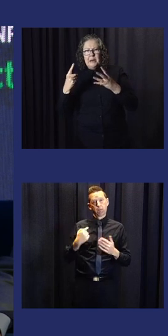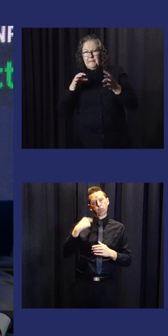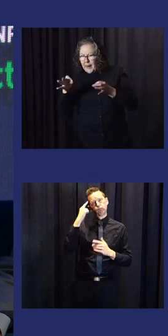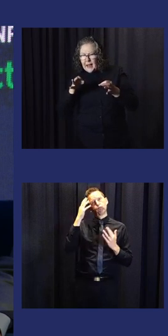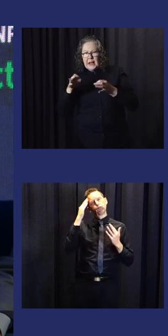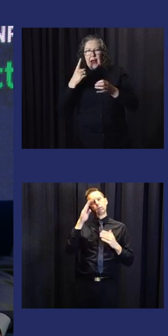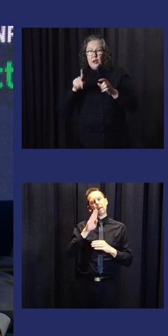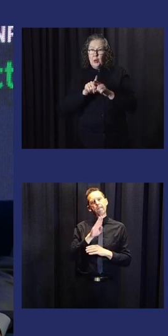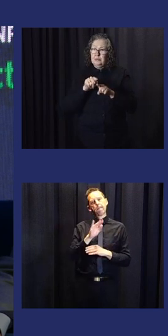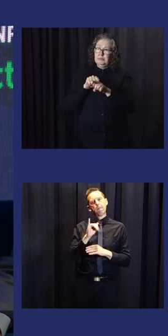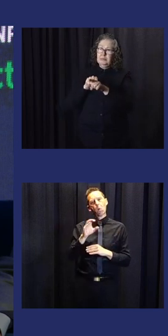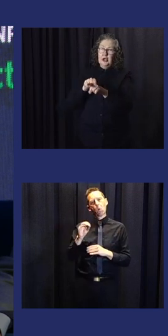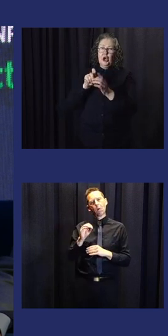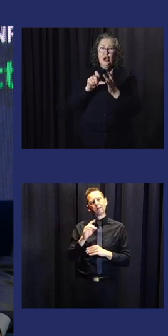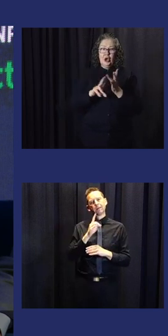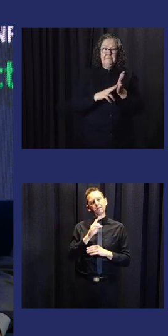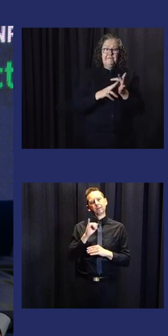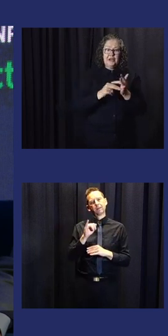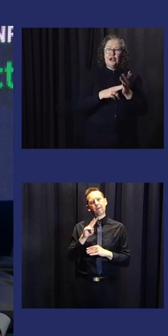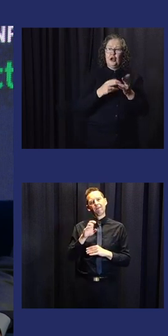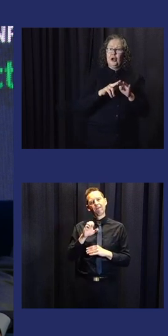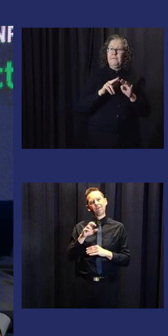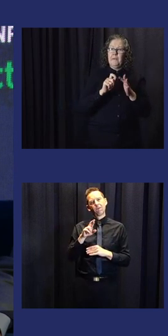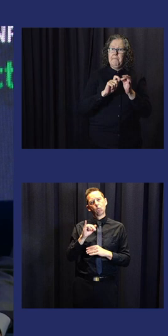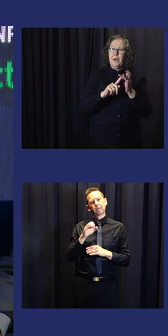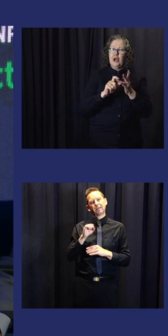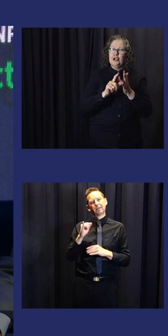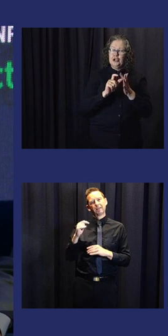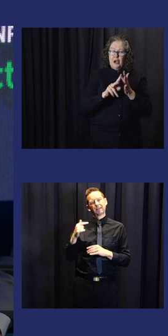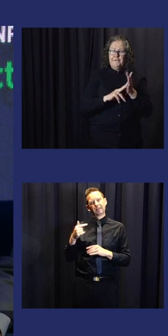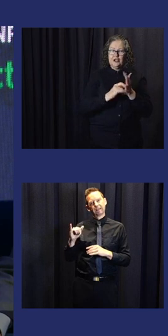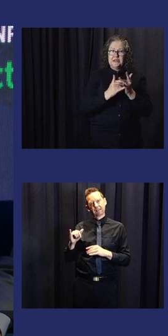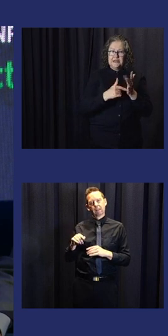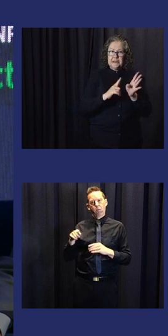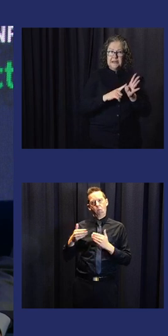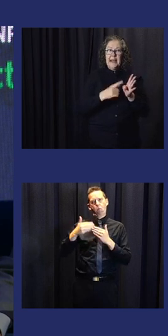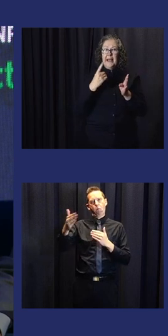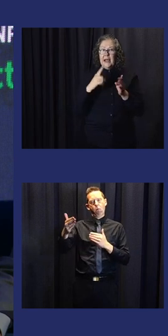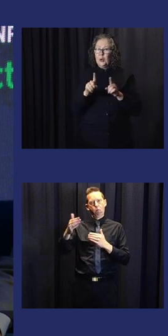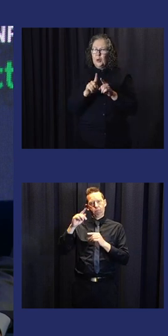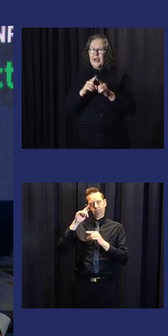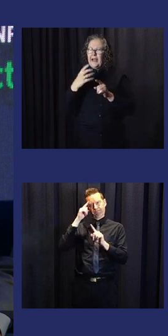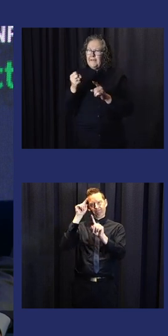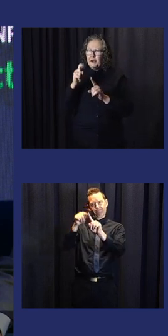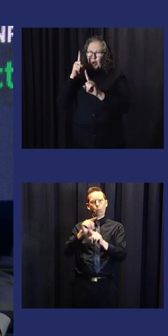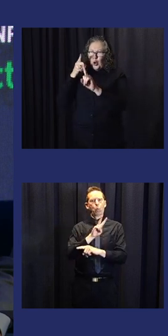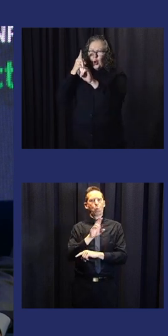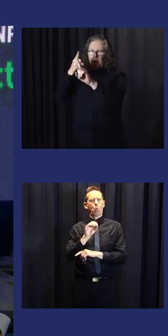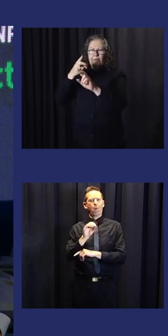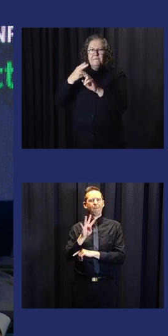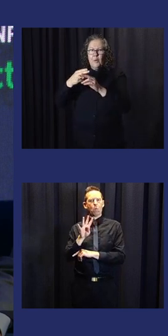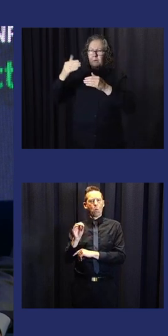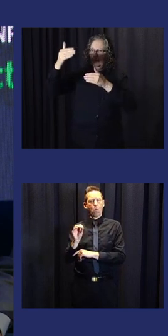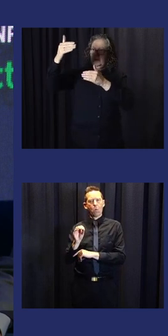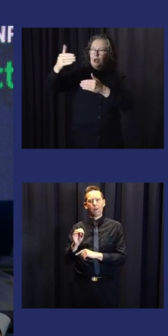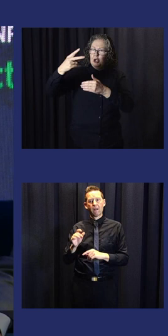Biodiversity, and the new goals, global goals for that go through to 2040. Because I think we're